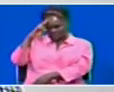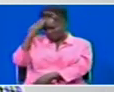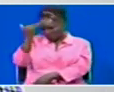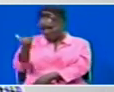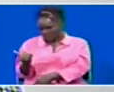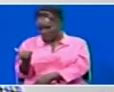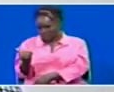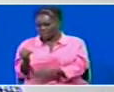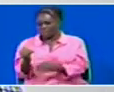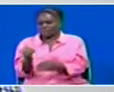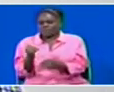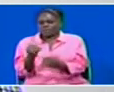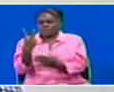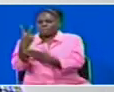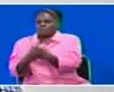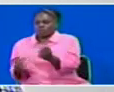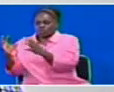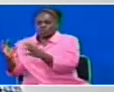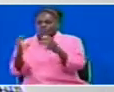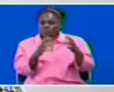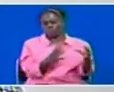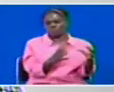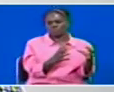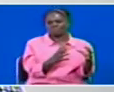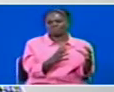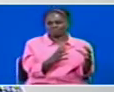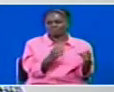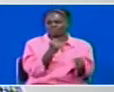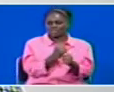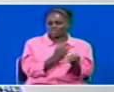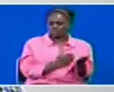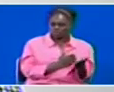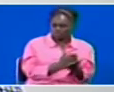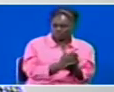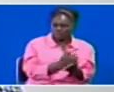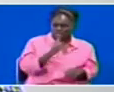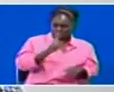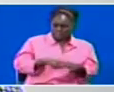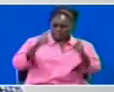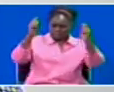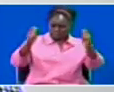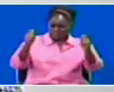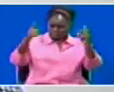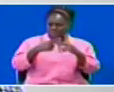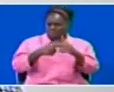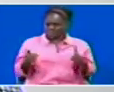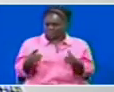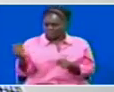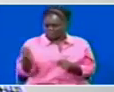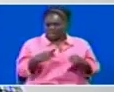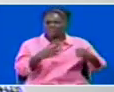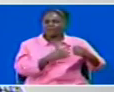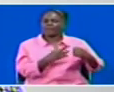why you find that both sides of the political divide are making sure that when the campaign starts and when August